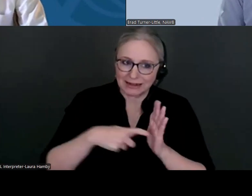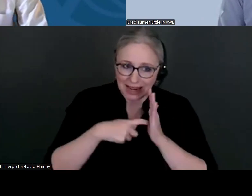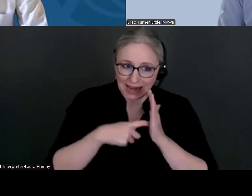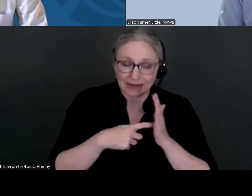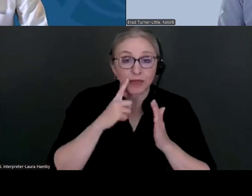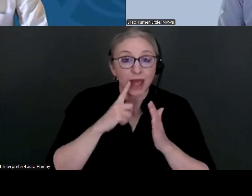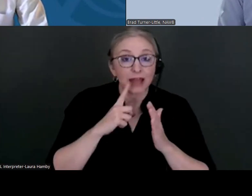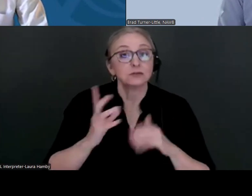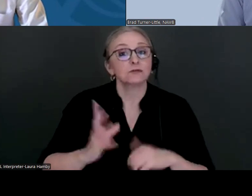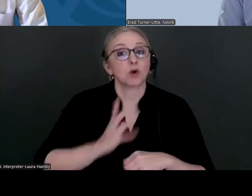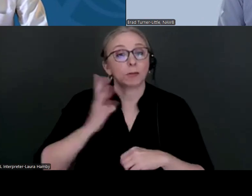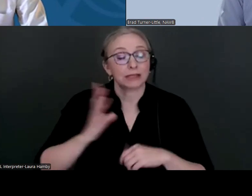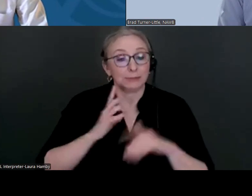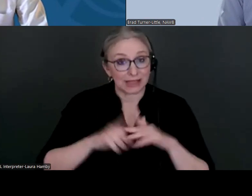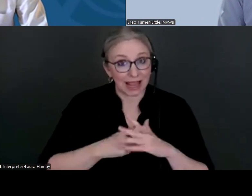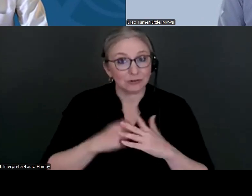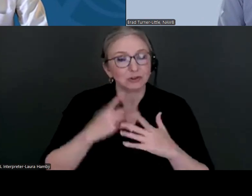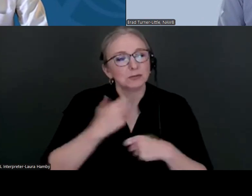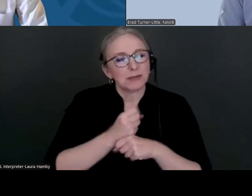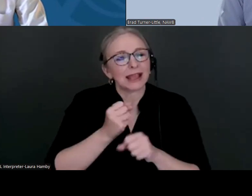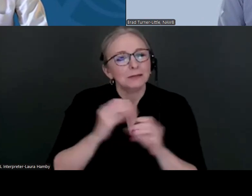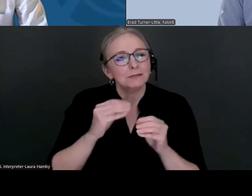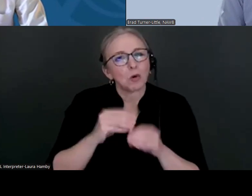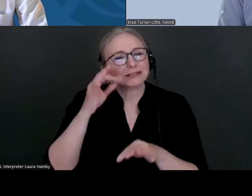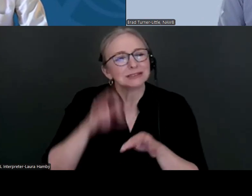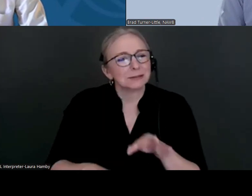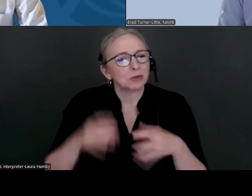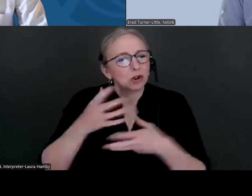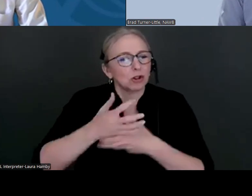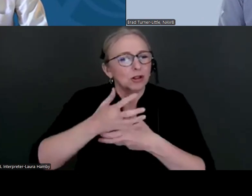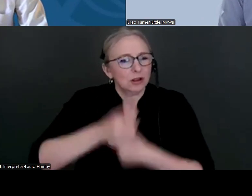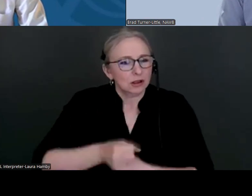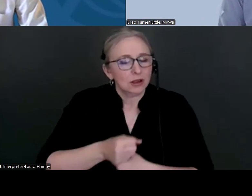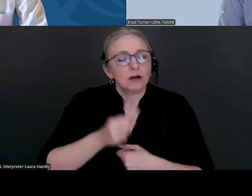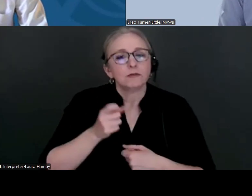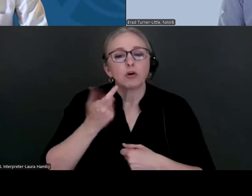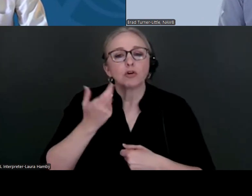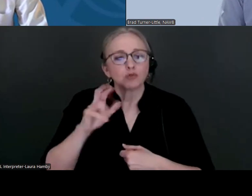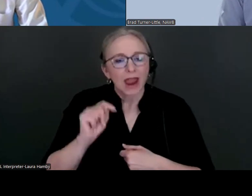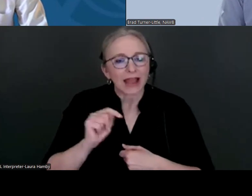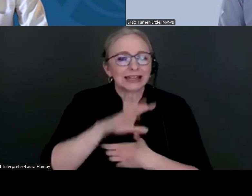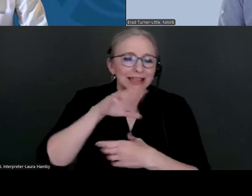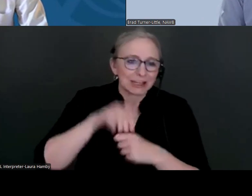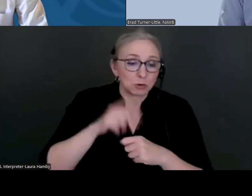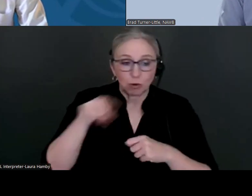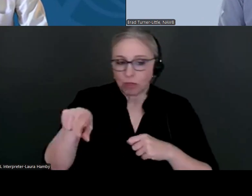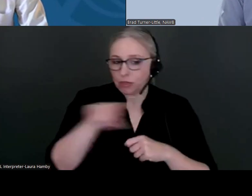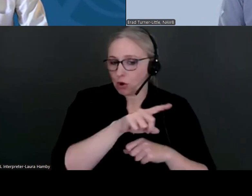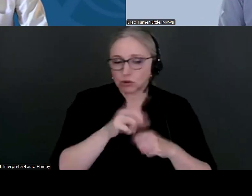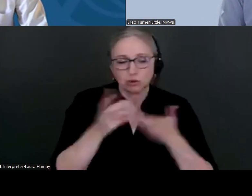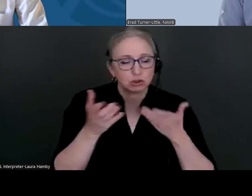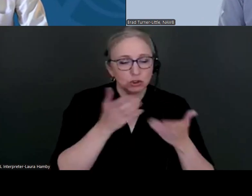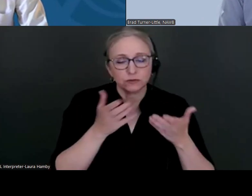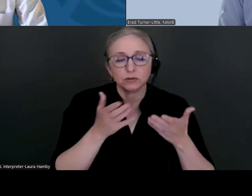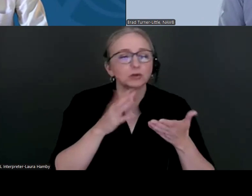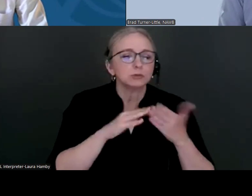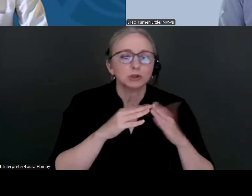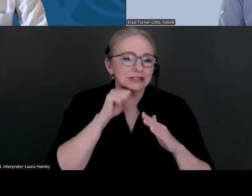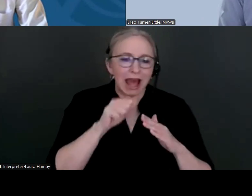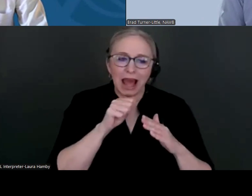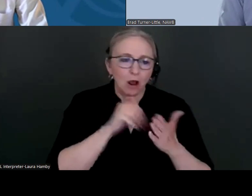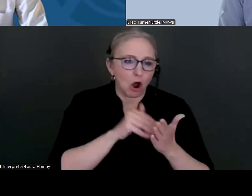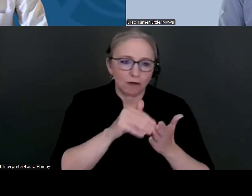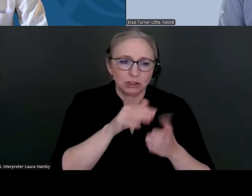begun to simplify our funding opportunities to support grant engagement with underserved communities. So the mandate is very